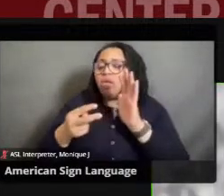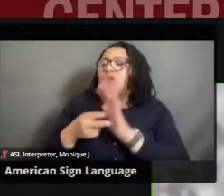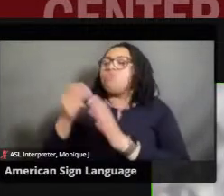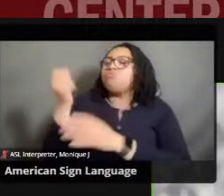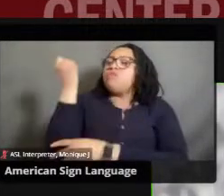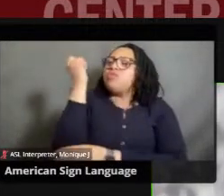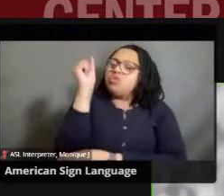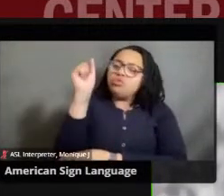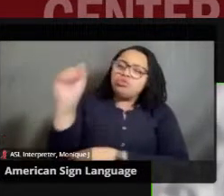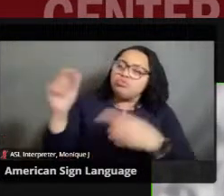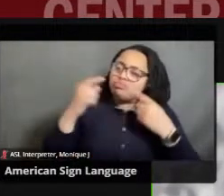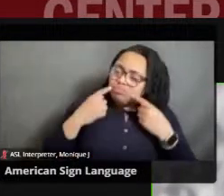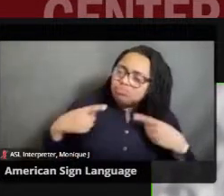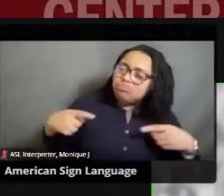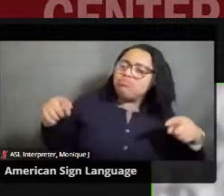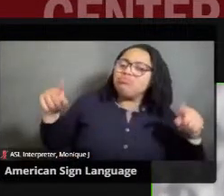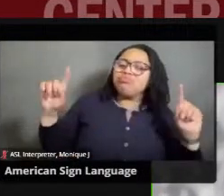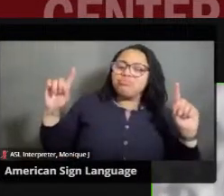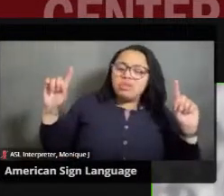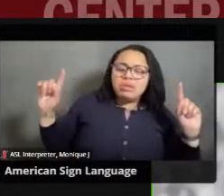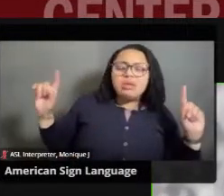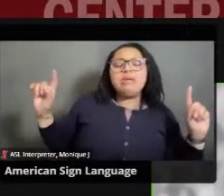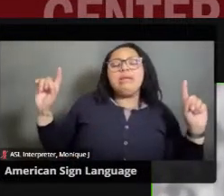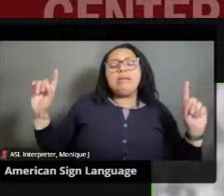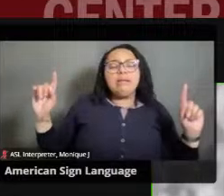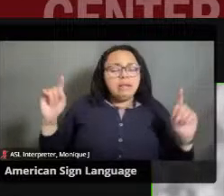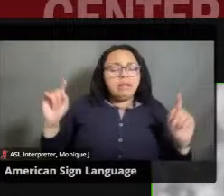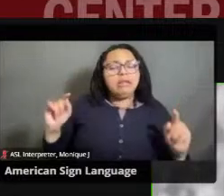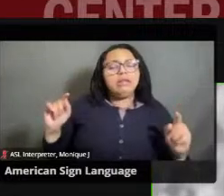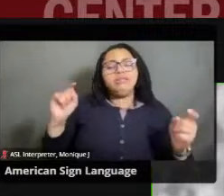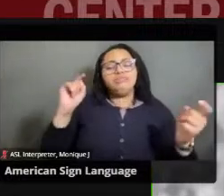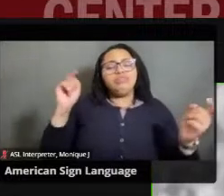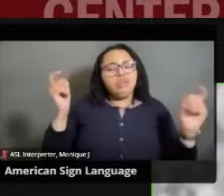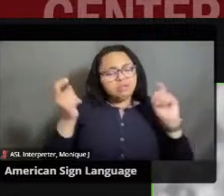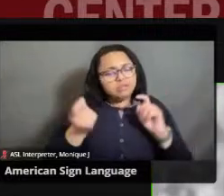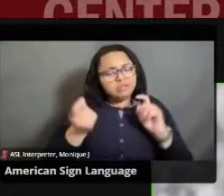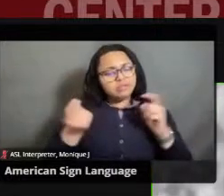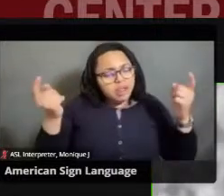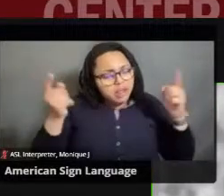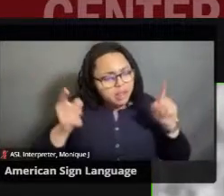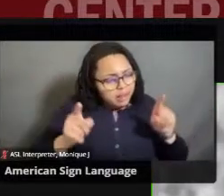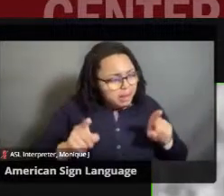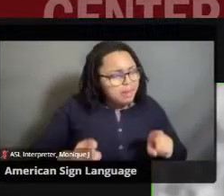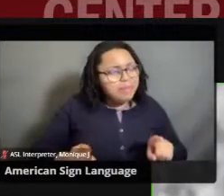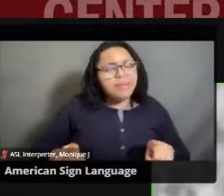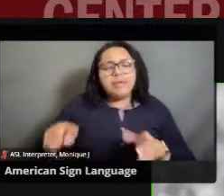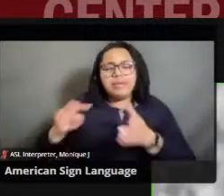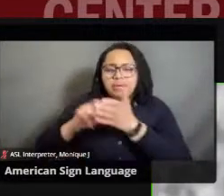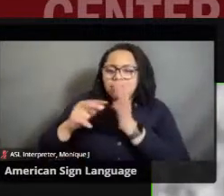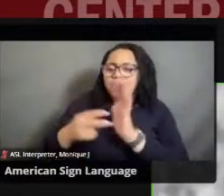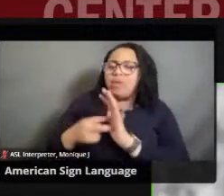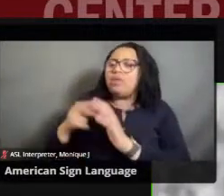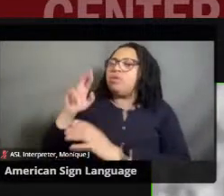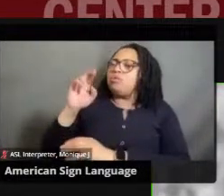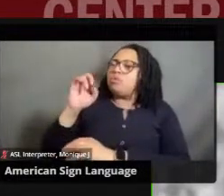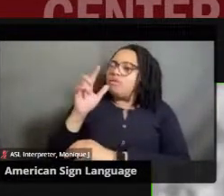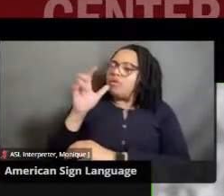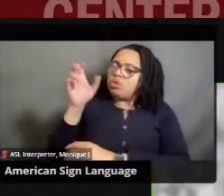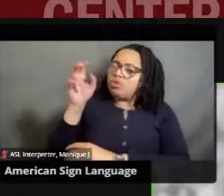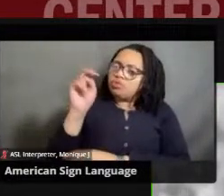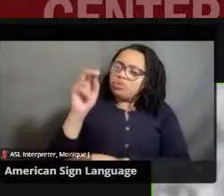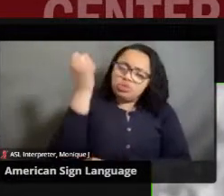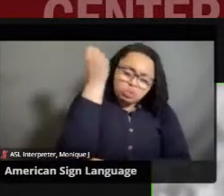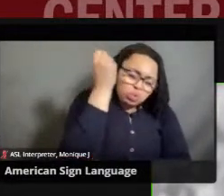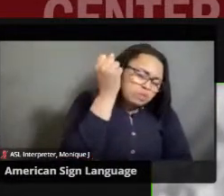Finally, the tables are starting to turn. Yeah, talking about a revolution. Ooh, ooh, ooh, now. Talking